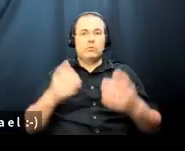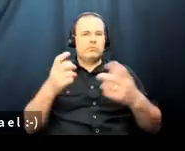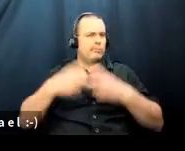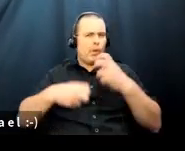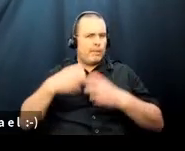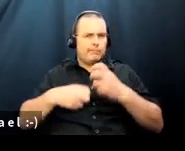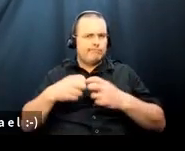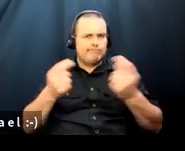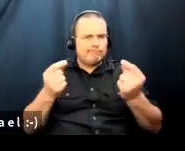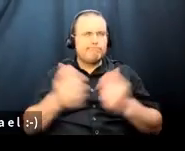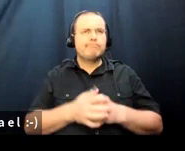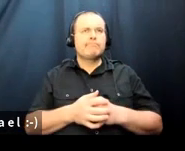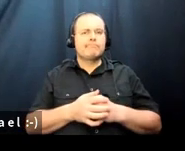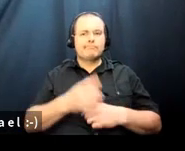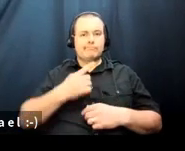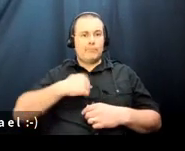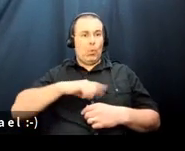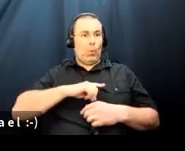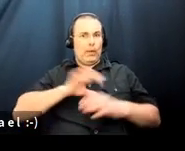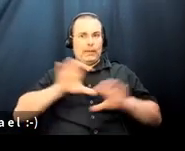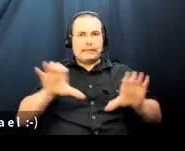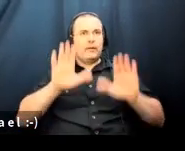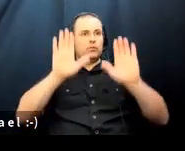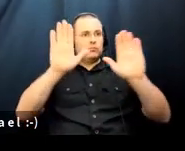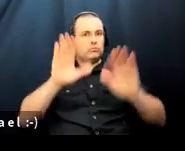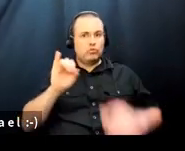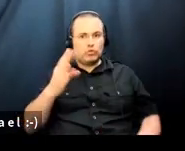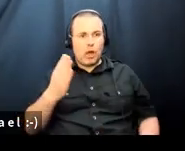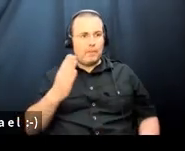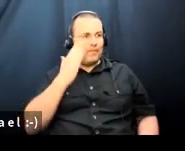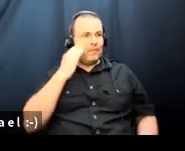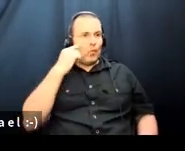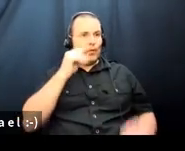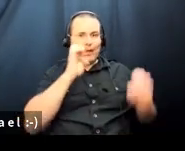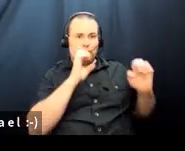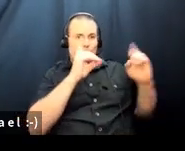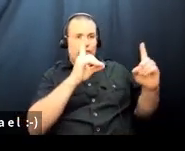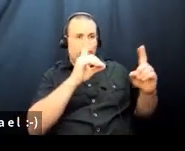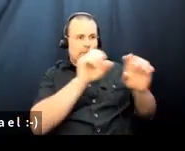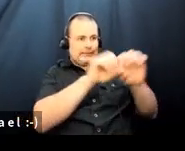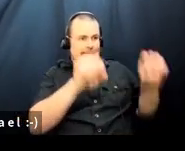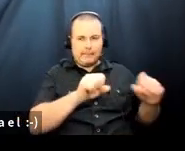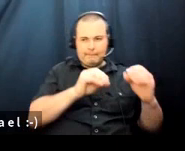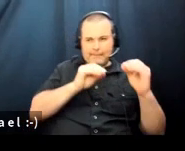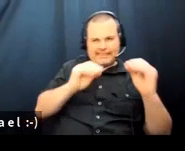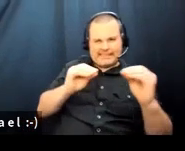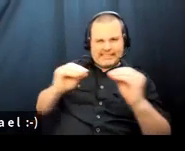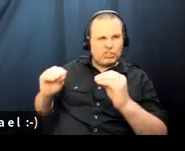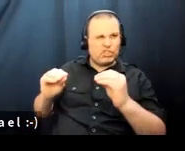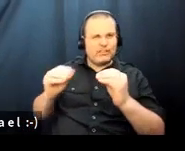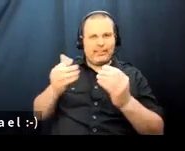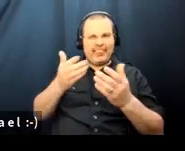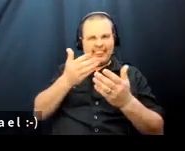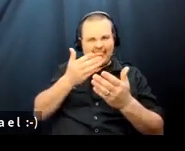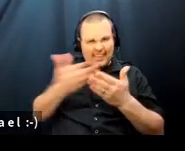is that we had done such a good job in our educational system of teaching them the things that the